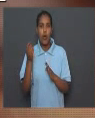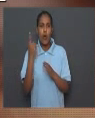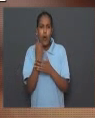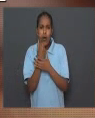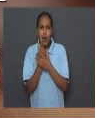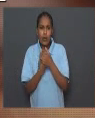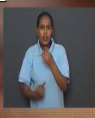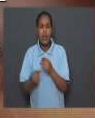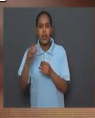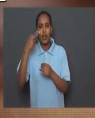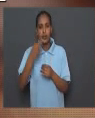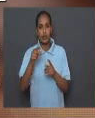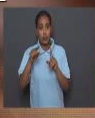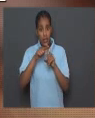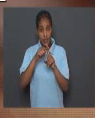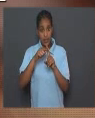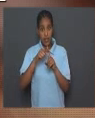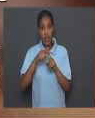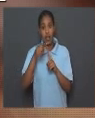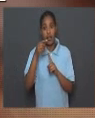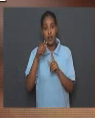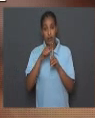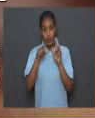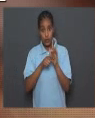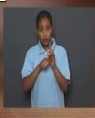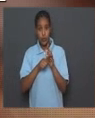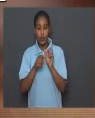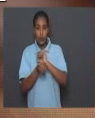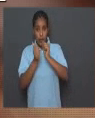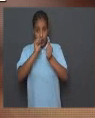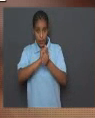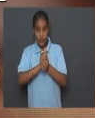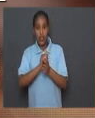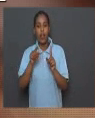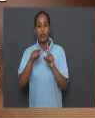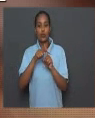only hydrogen plus ions move towards the cathode.